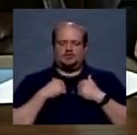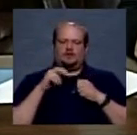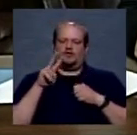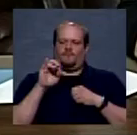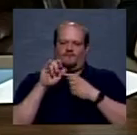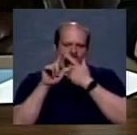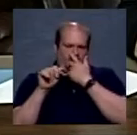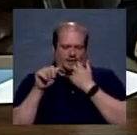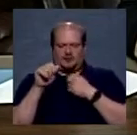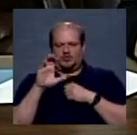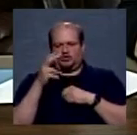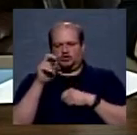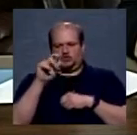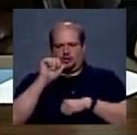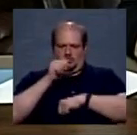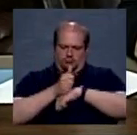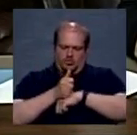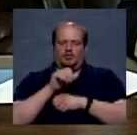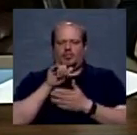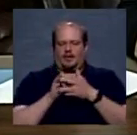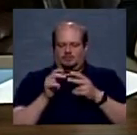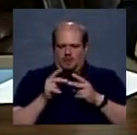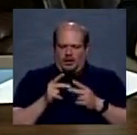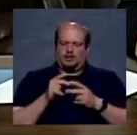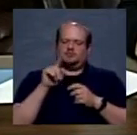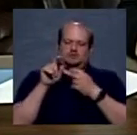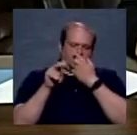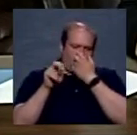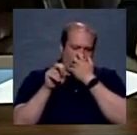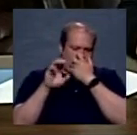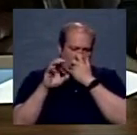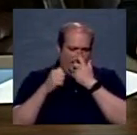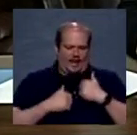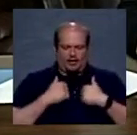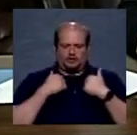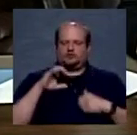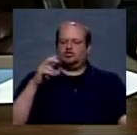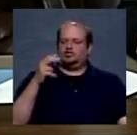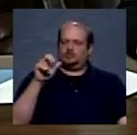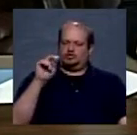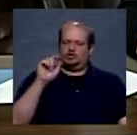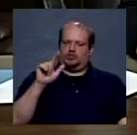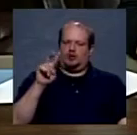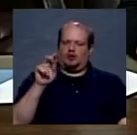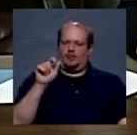at Chenal, revised long-form PDR, located at Chenal Valley Drive at